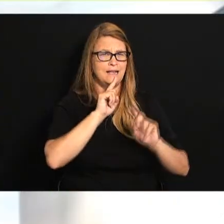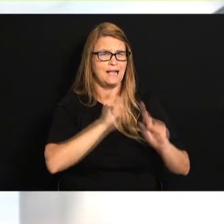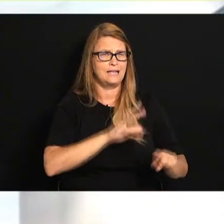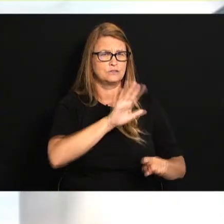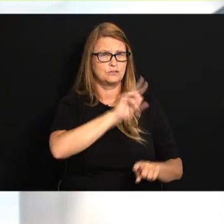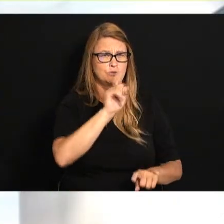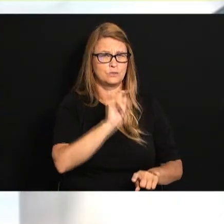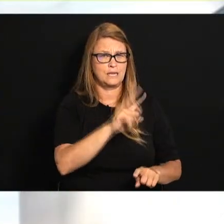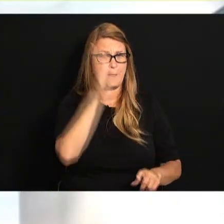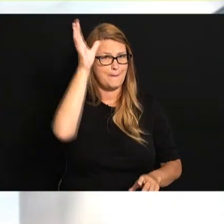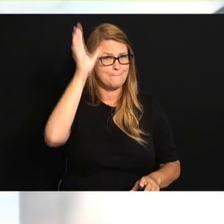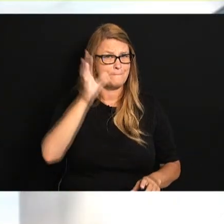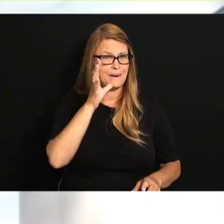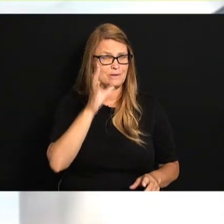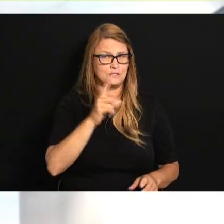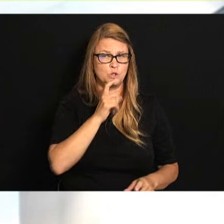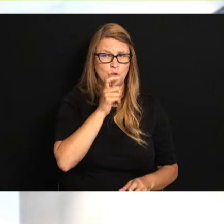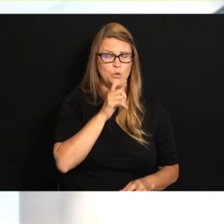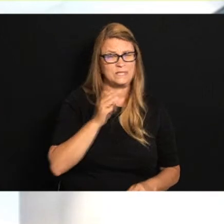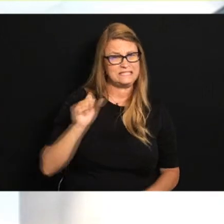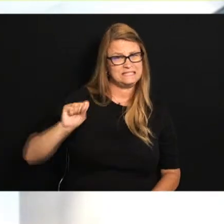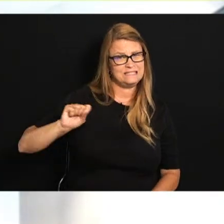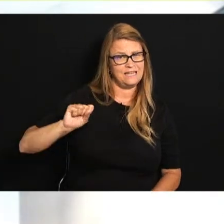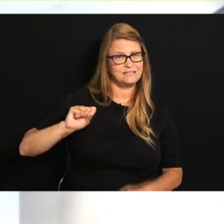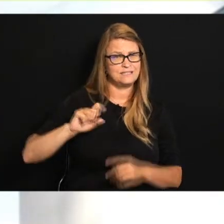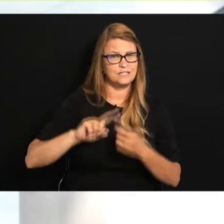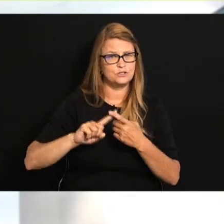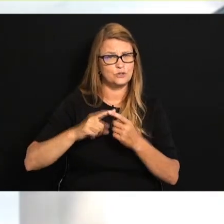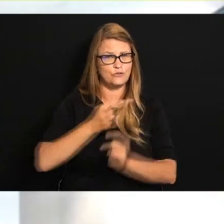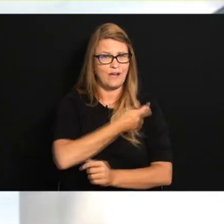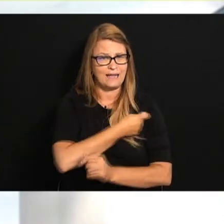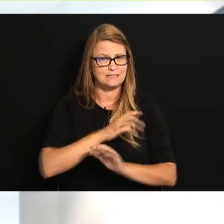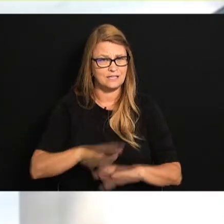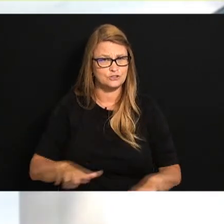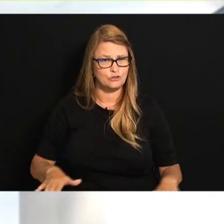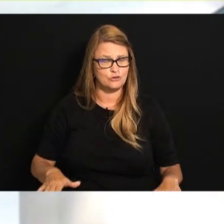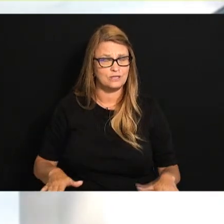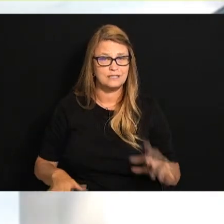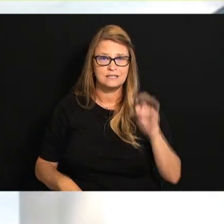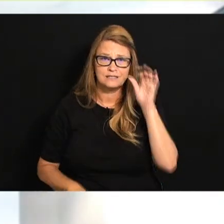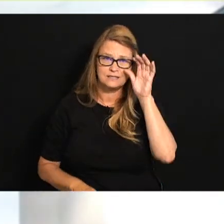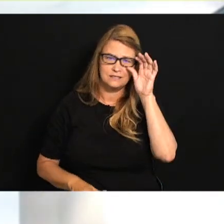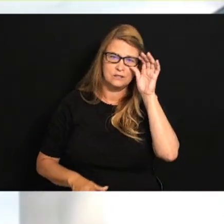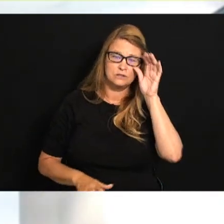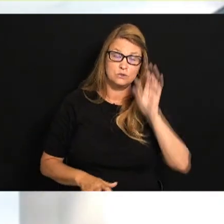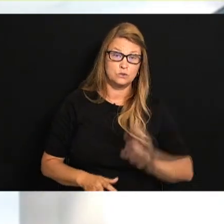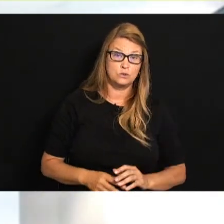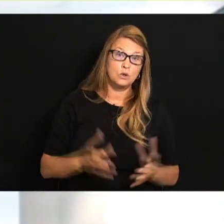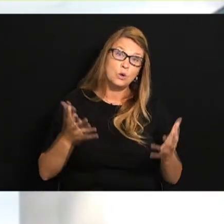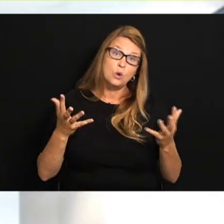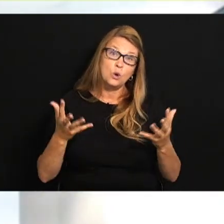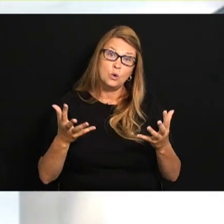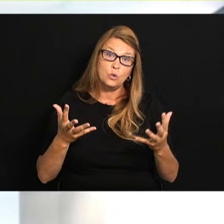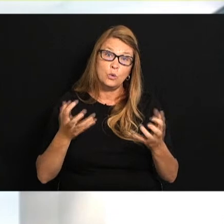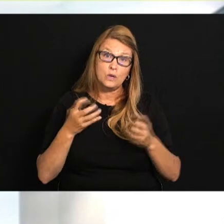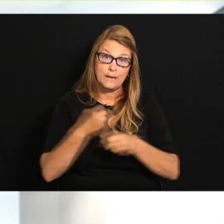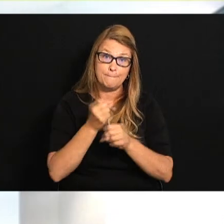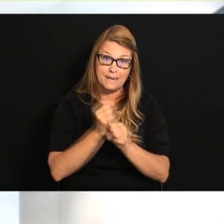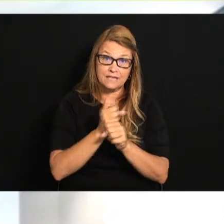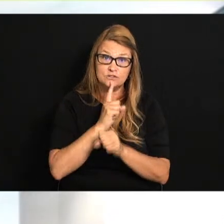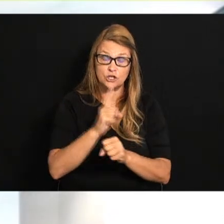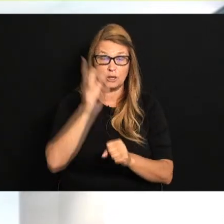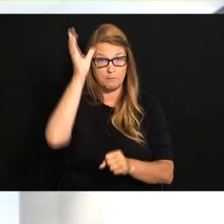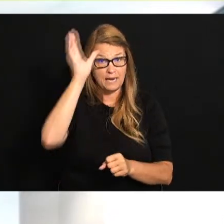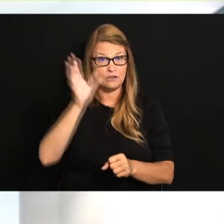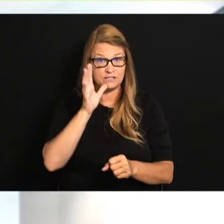about parents who might be hesitant to vaccinate their young children, we want to make sure parents are comfortable and get all